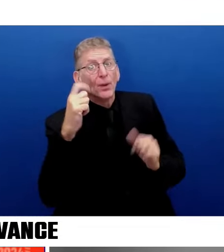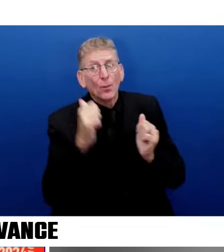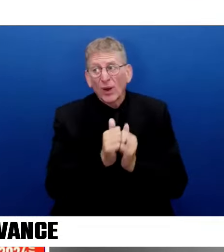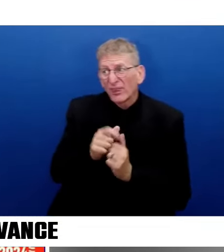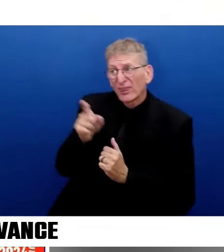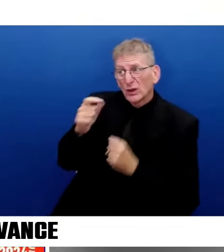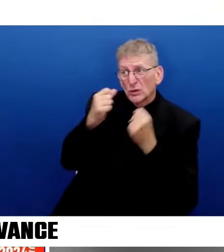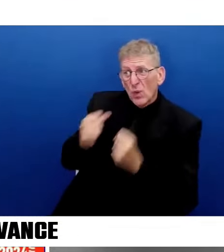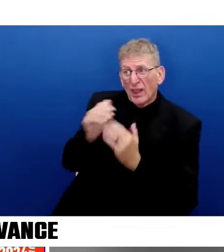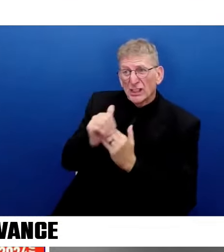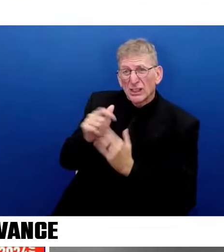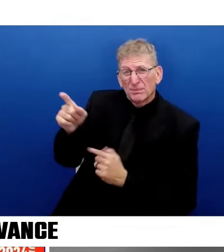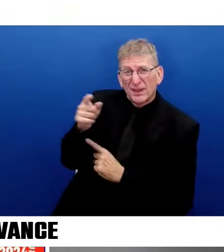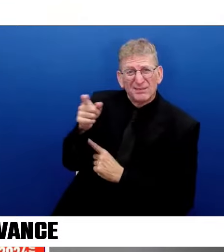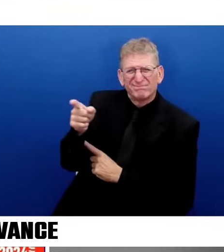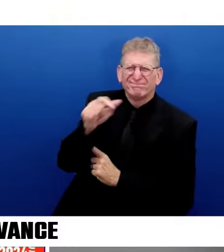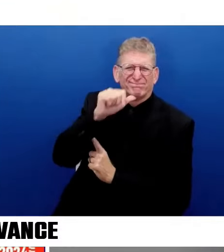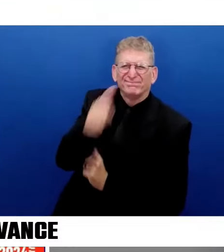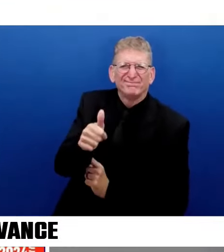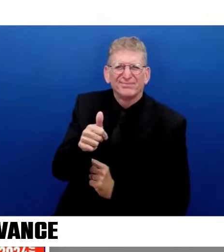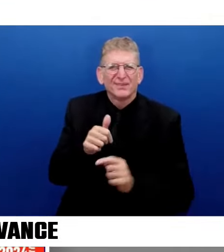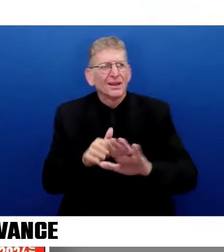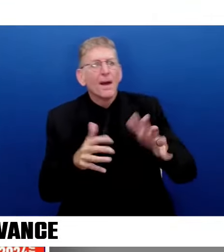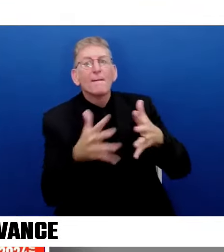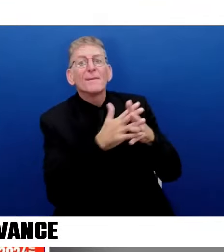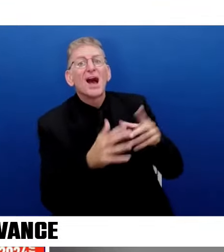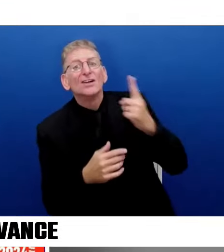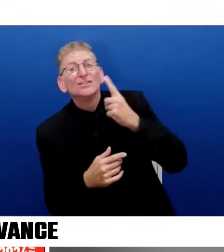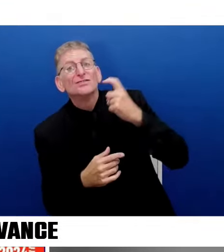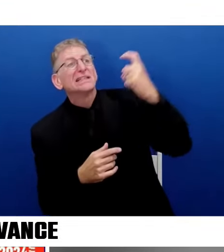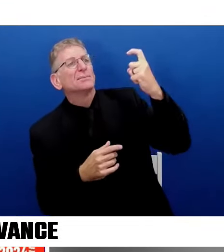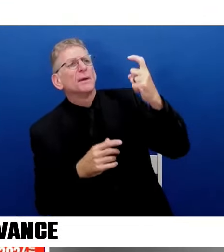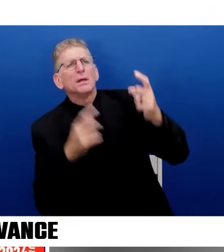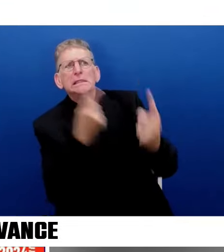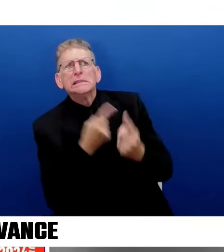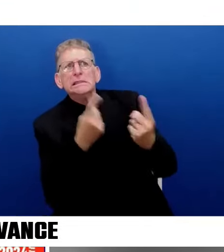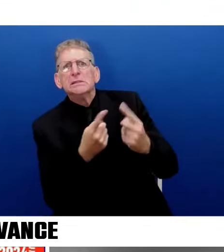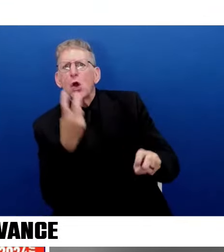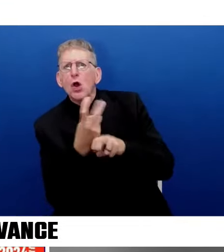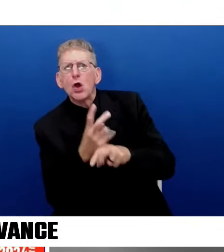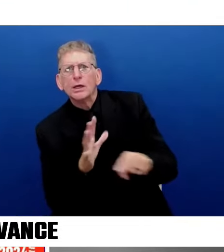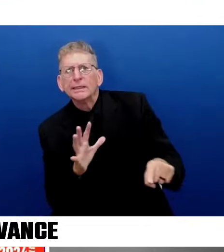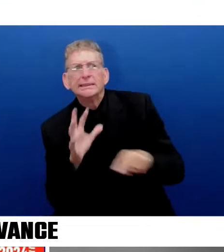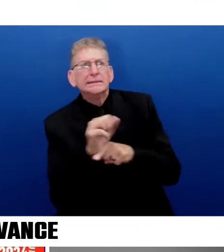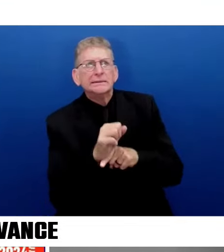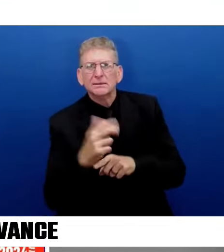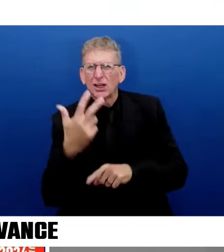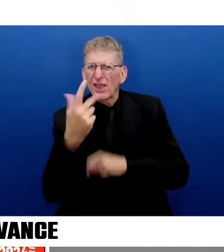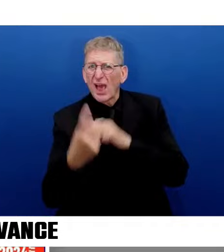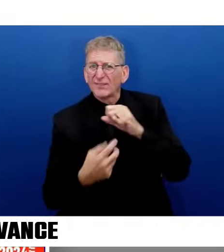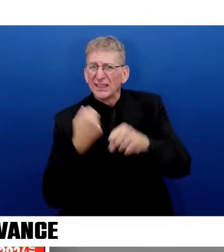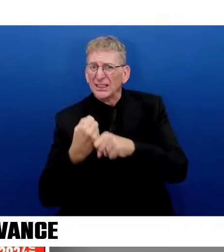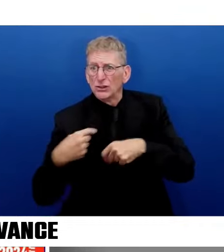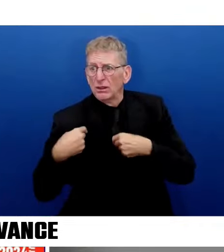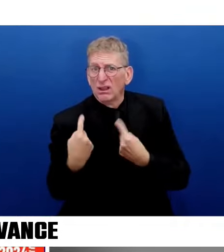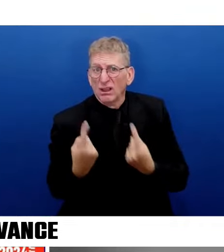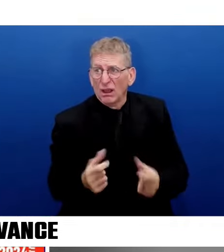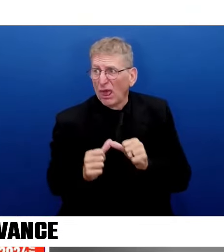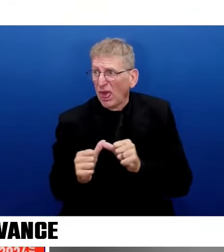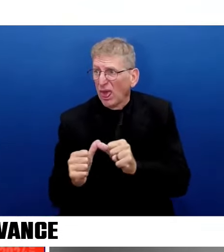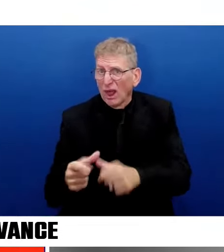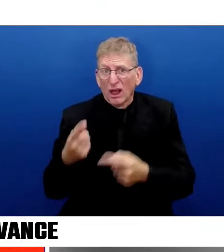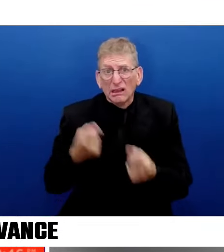American dream if we do the same thing that we've been doing for the last 3.5 years. We need change. We need a new direction. We need a